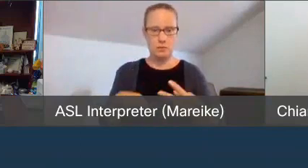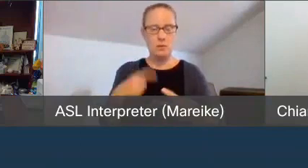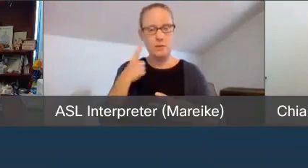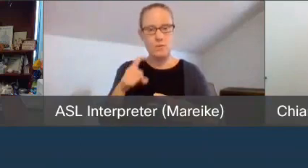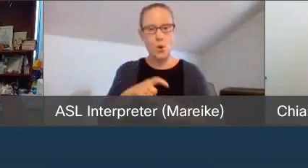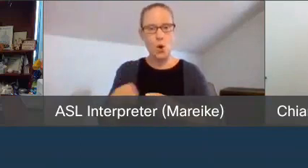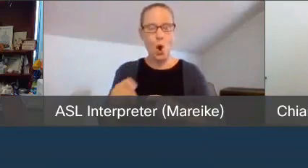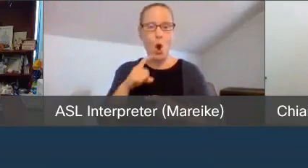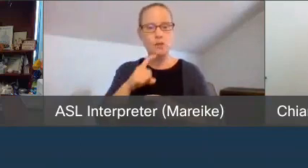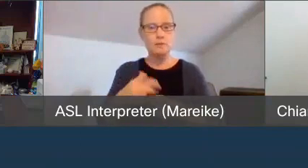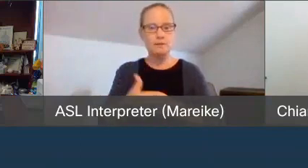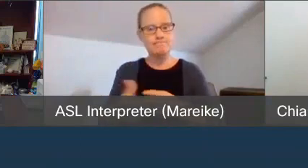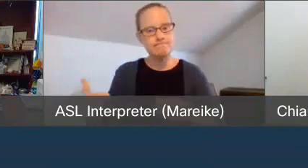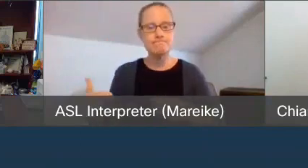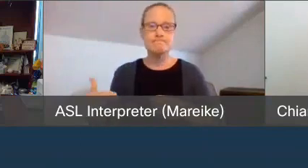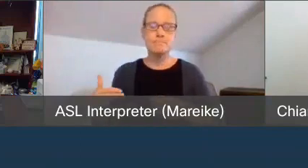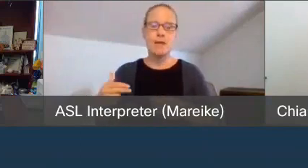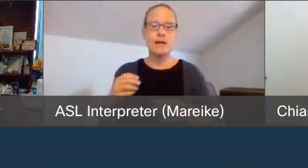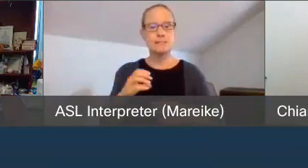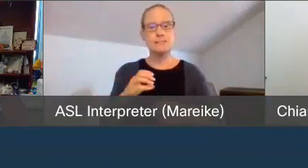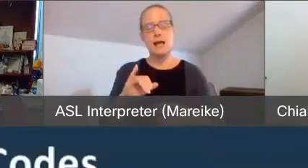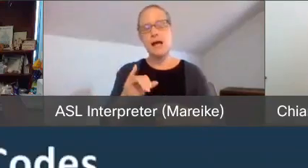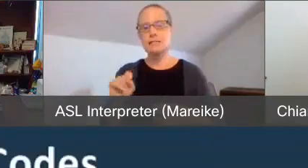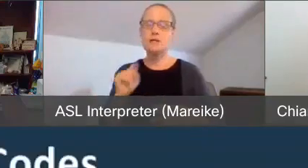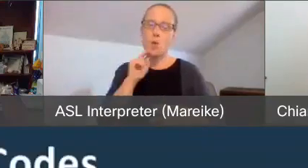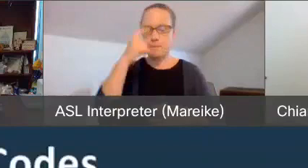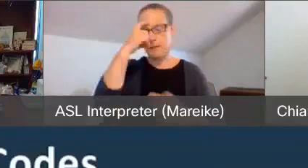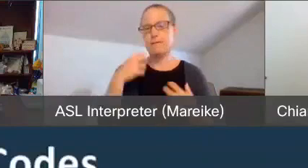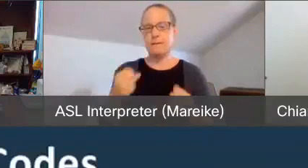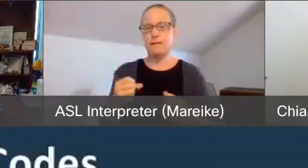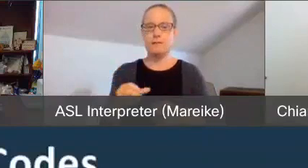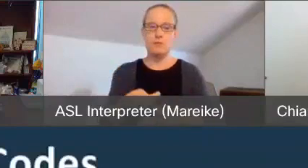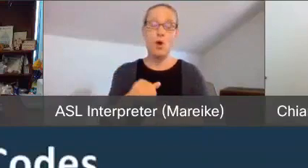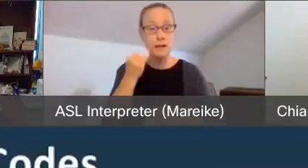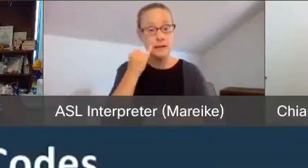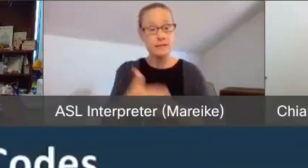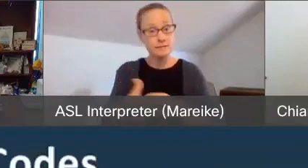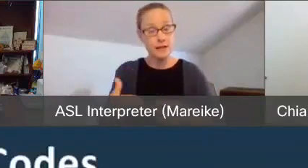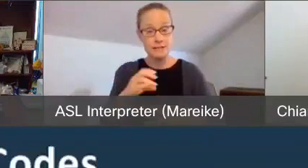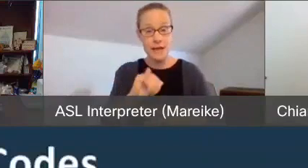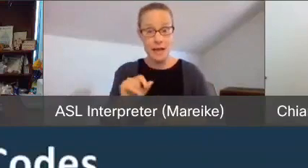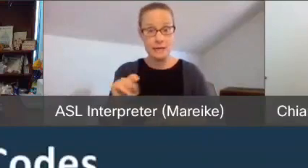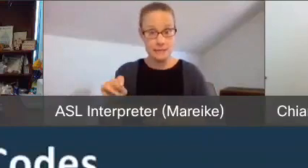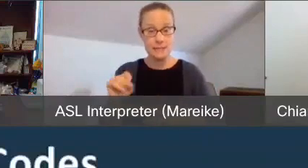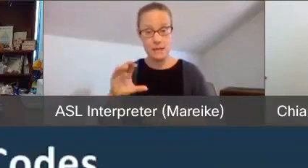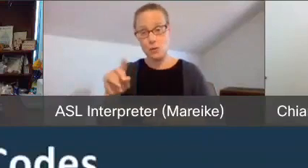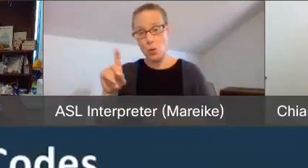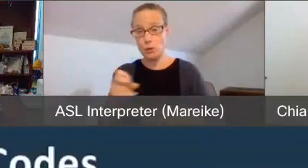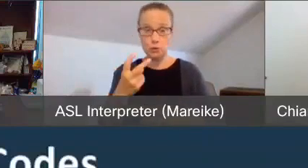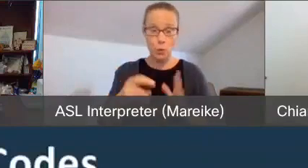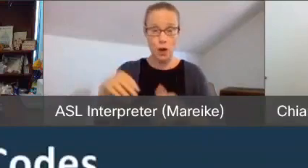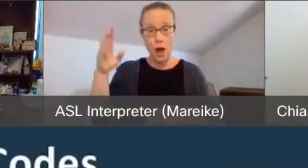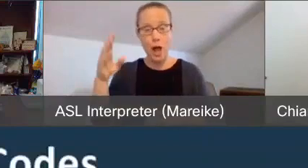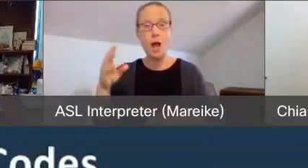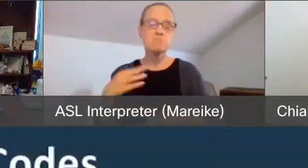flagged as a mental health or CIT coded call. If it's flagged as a CIT coded call and it's a code 2 and up, it's eligible